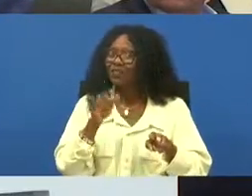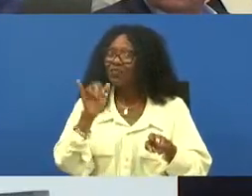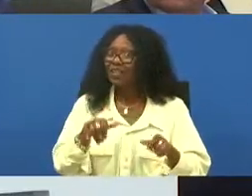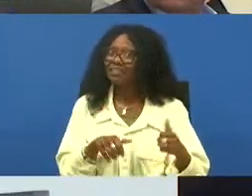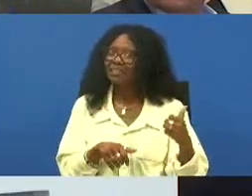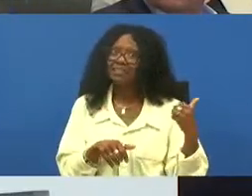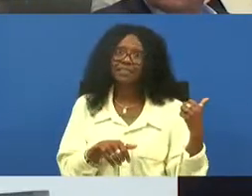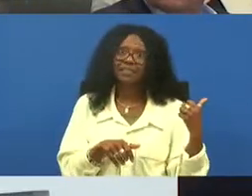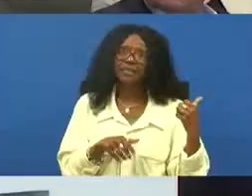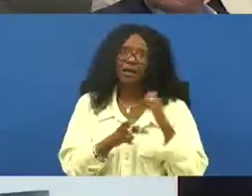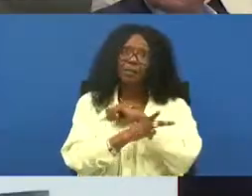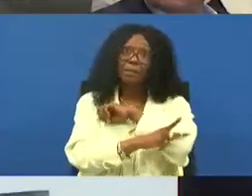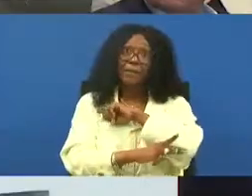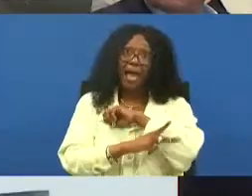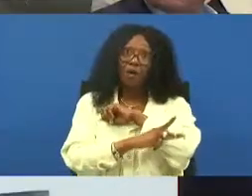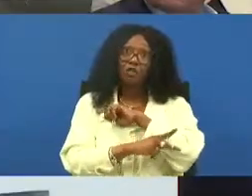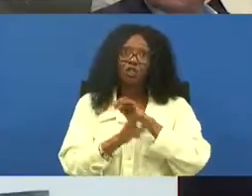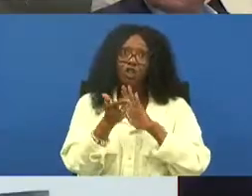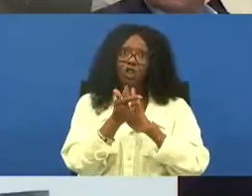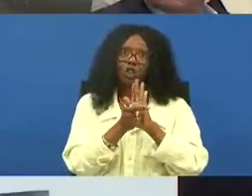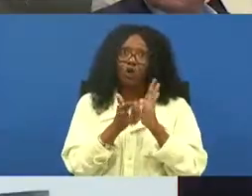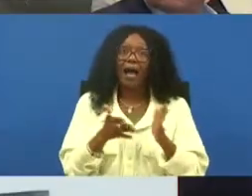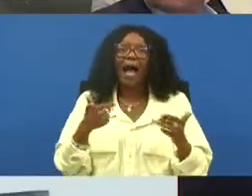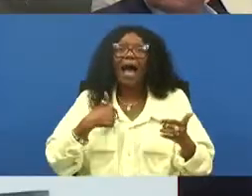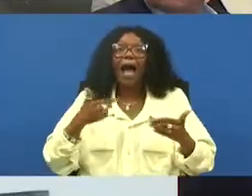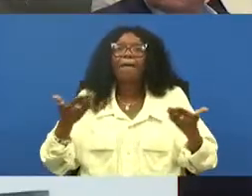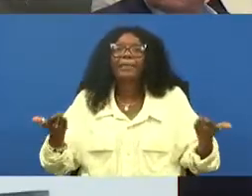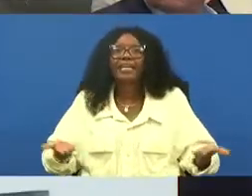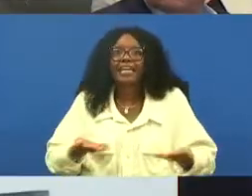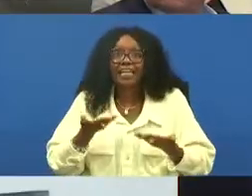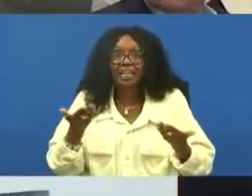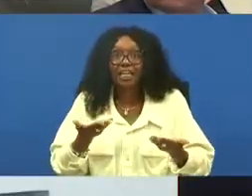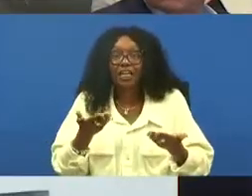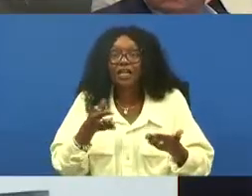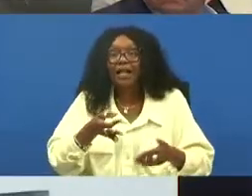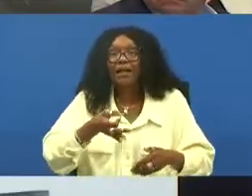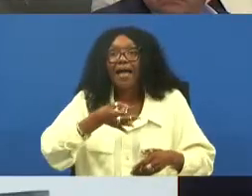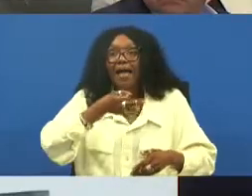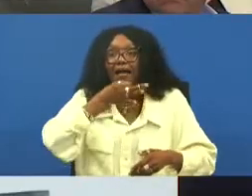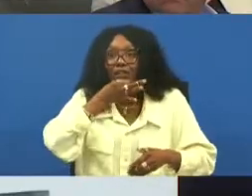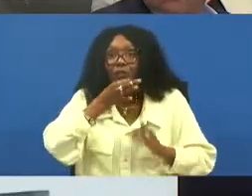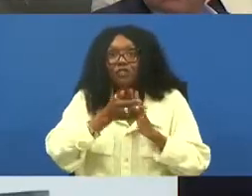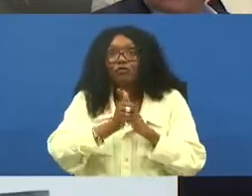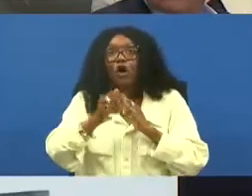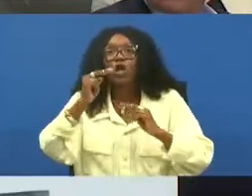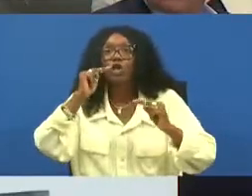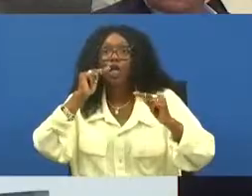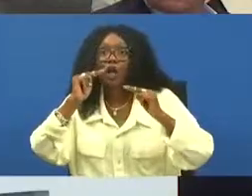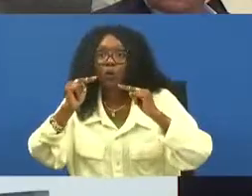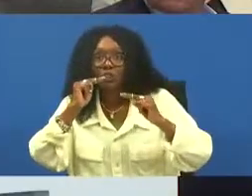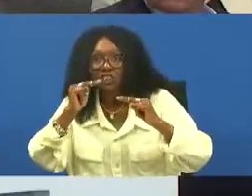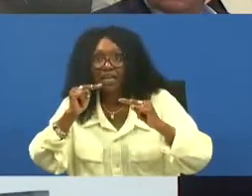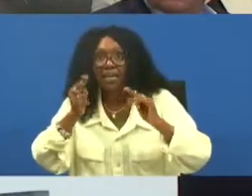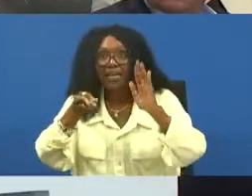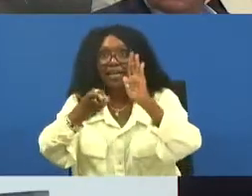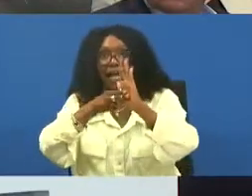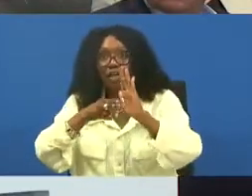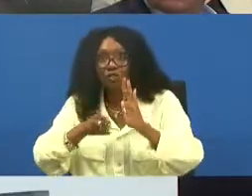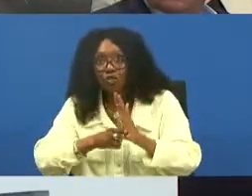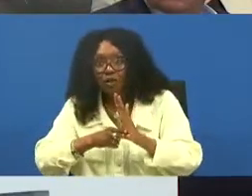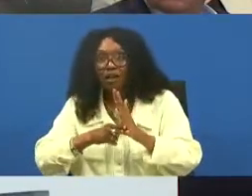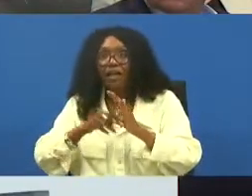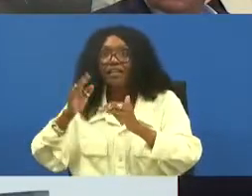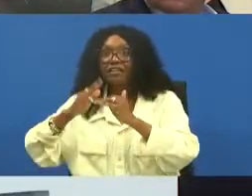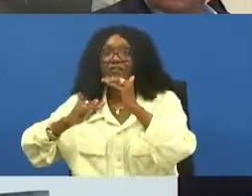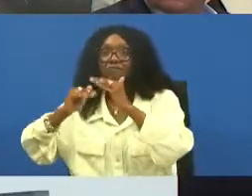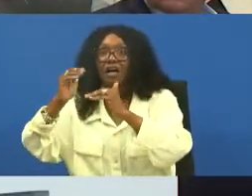of the parish attorney. I'm here as a subject matter expert on negotiating the contracts on development agreements, not